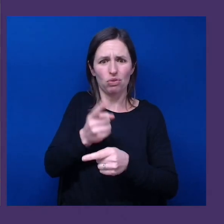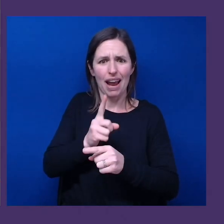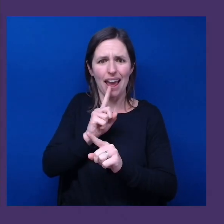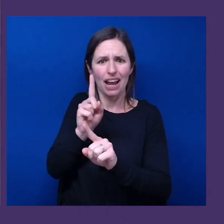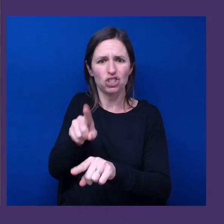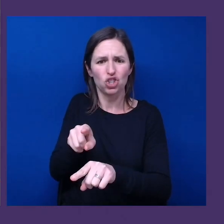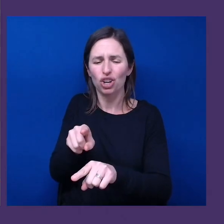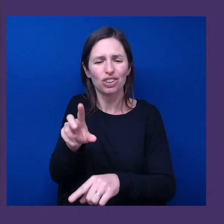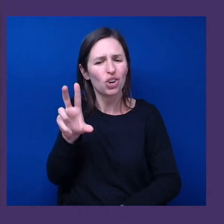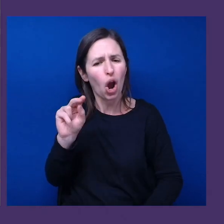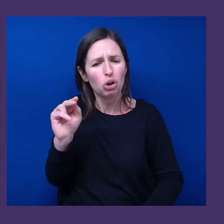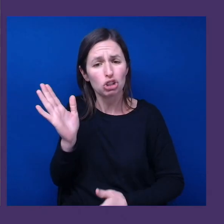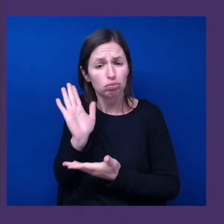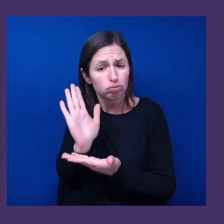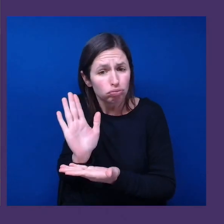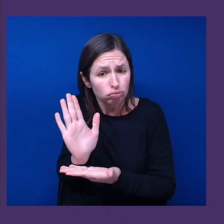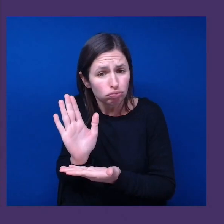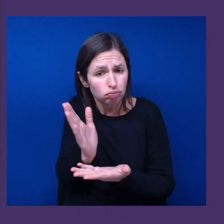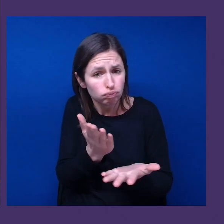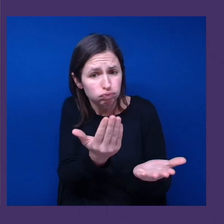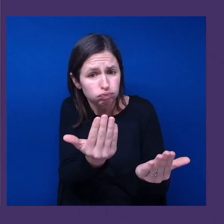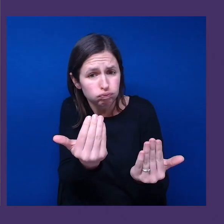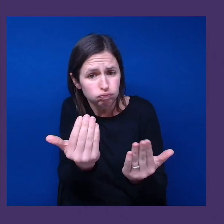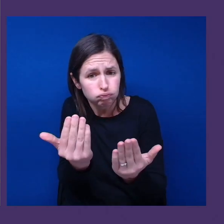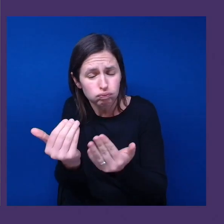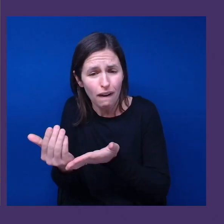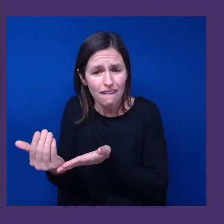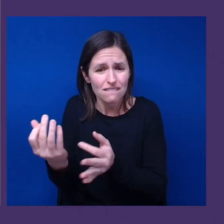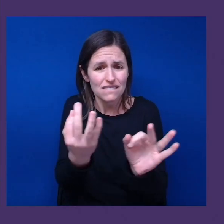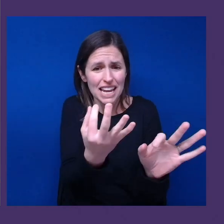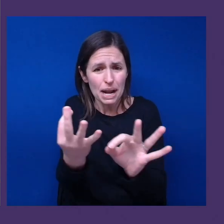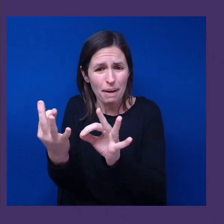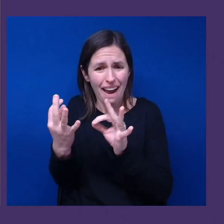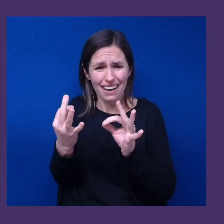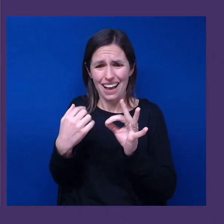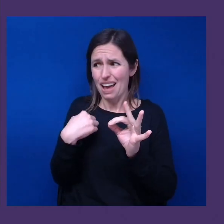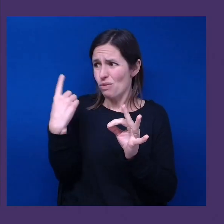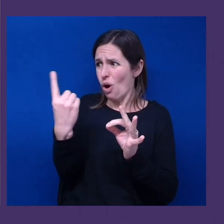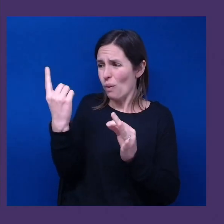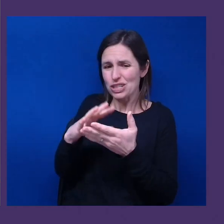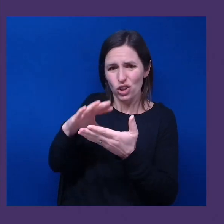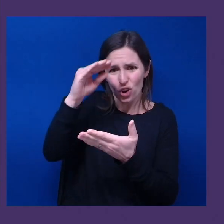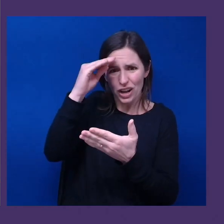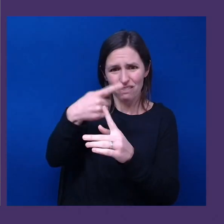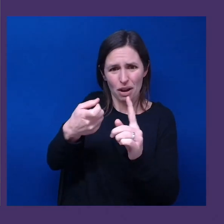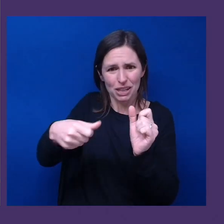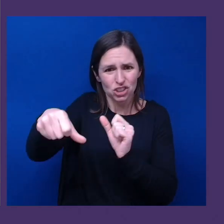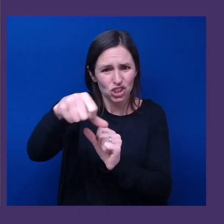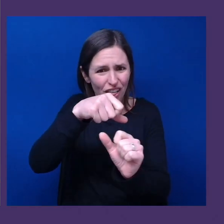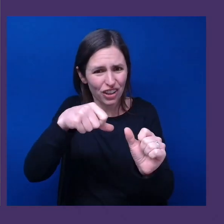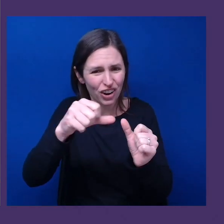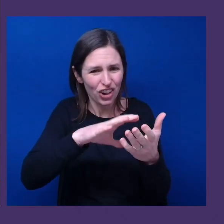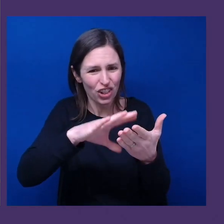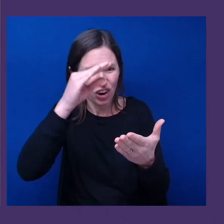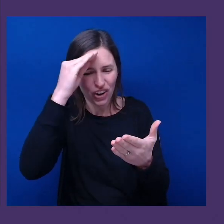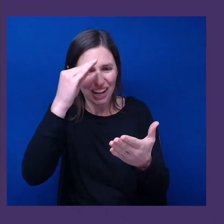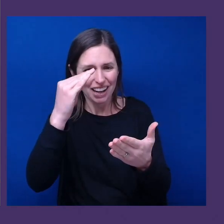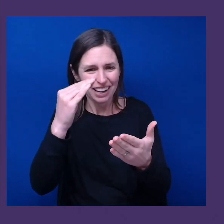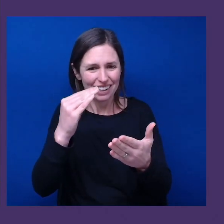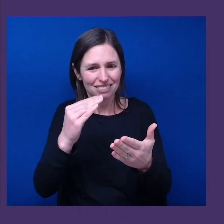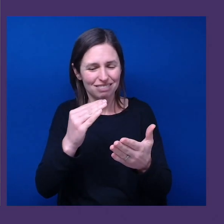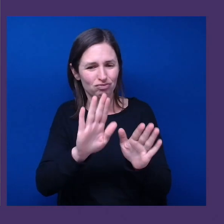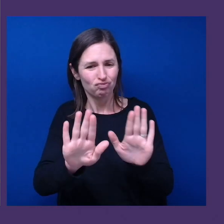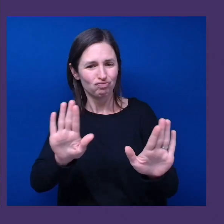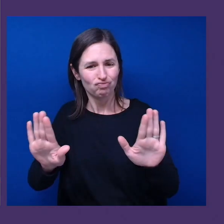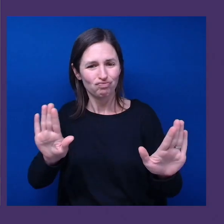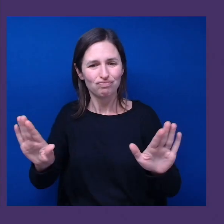learning more about accessibility from every weekly session. And then the other thing we do is we celebrate